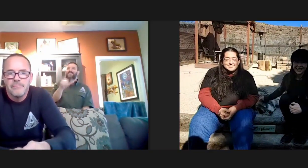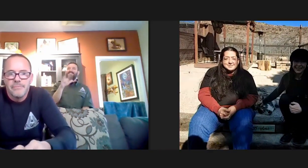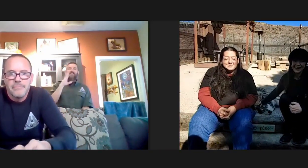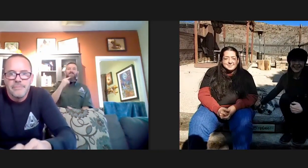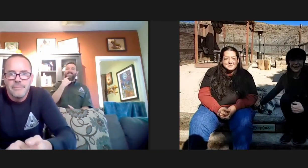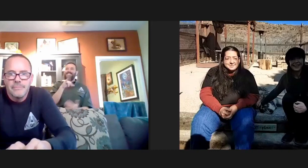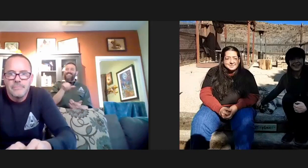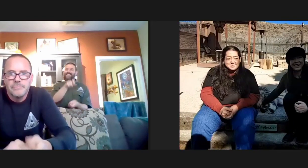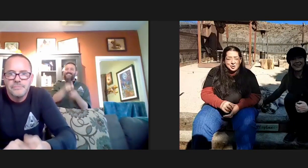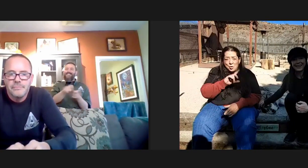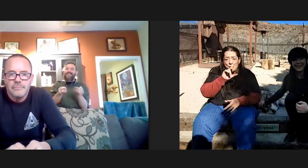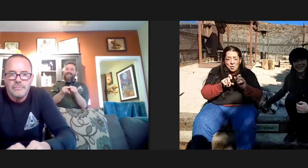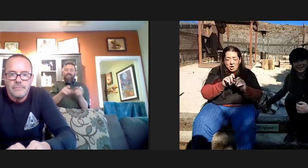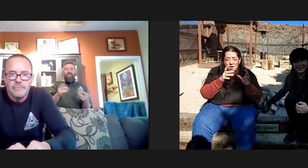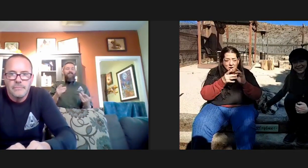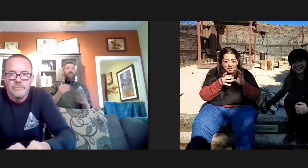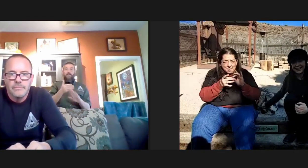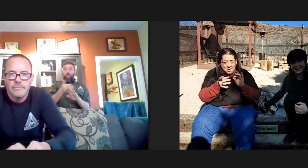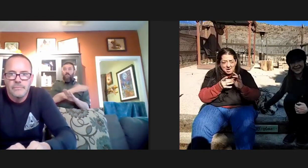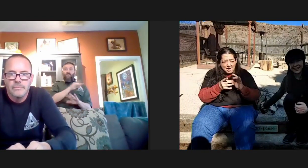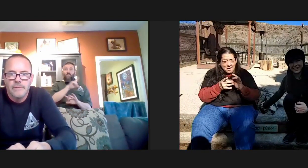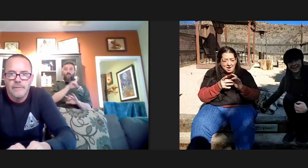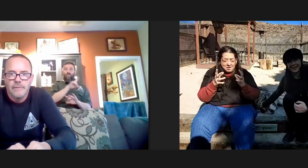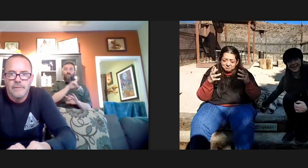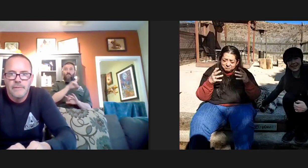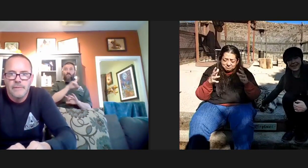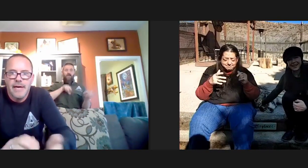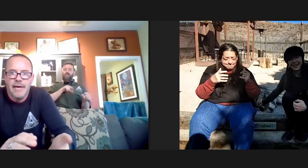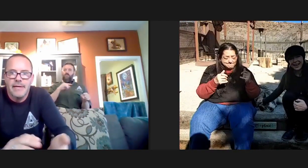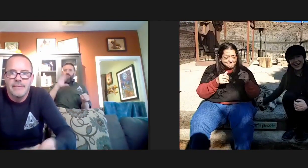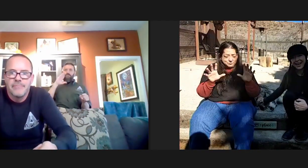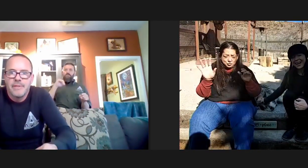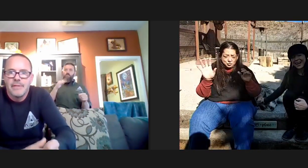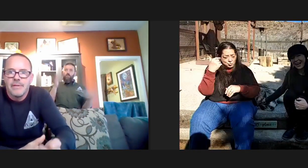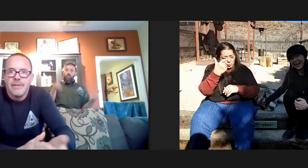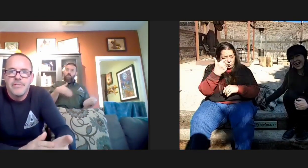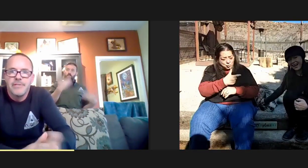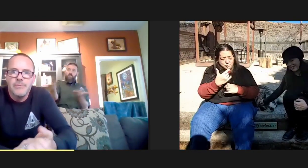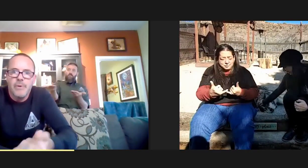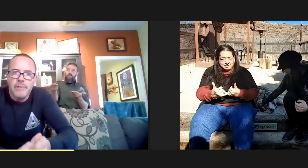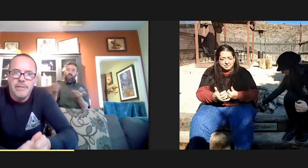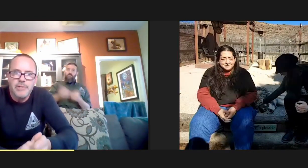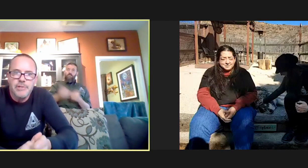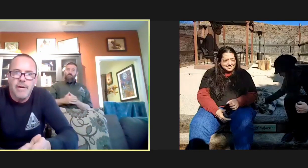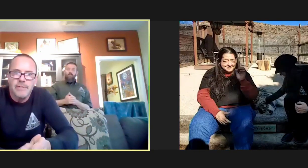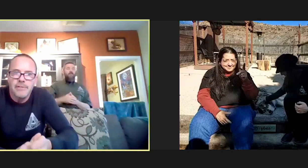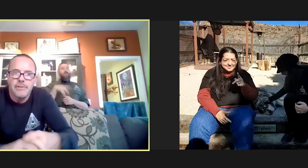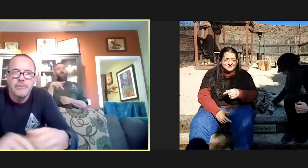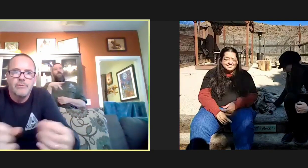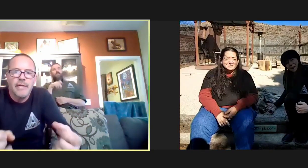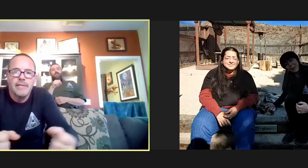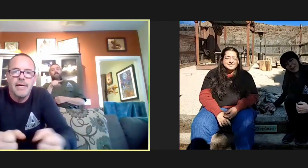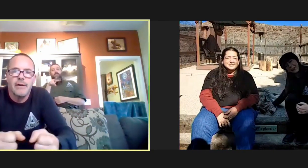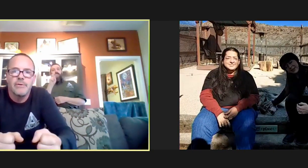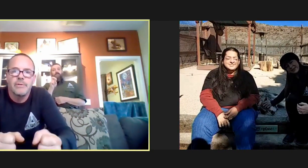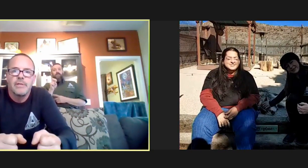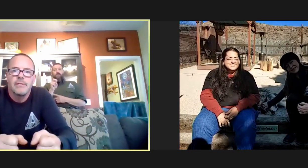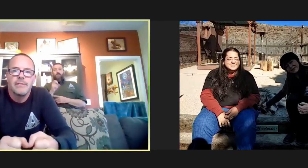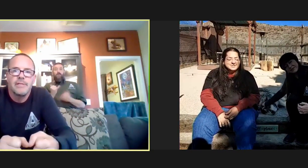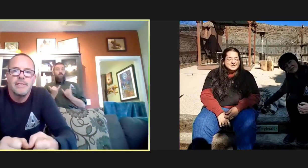Q&A and comments, I know you guys are going to take it away for a little bit, so turning it over to you. So this is what we're going to try.